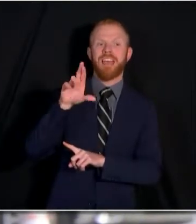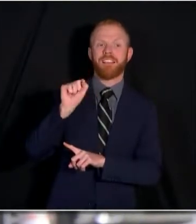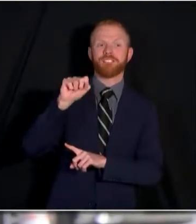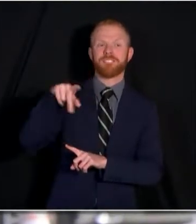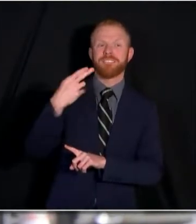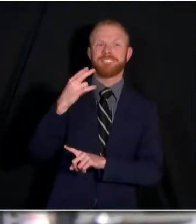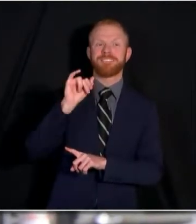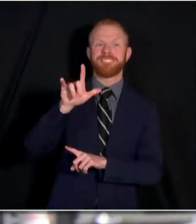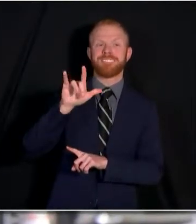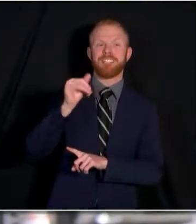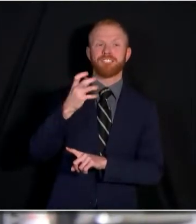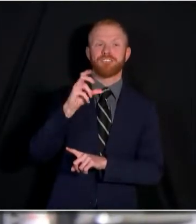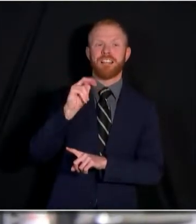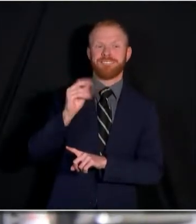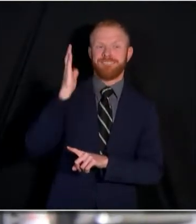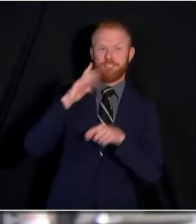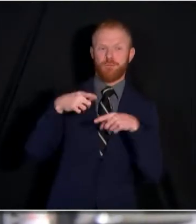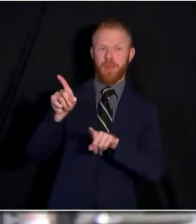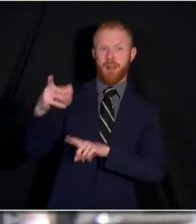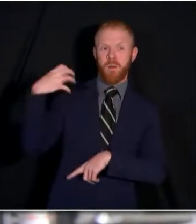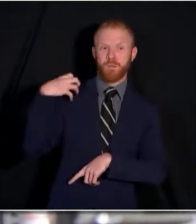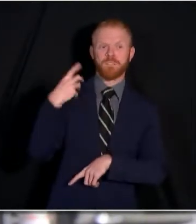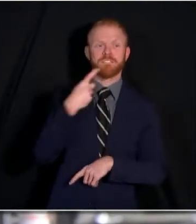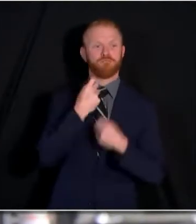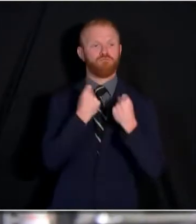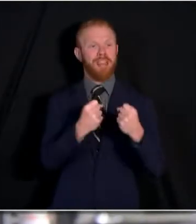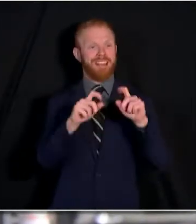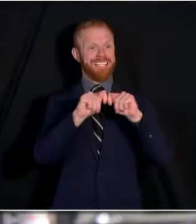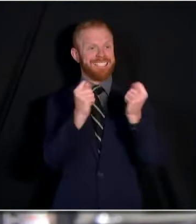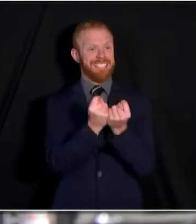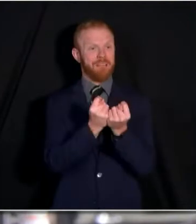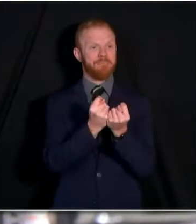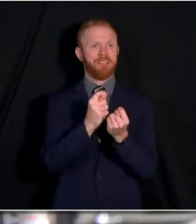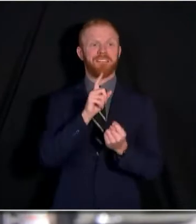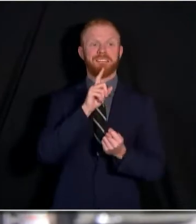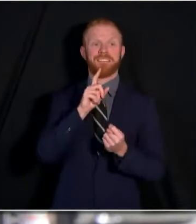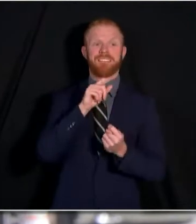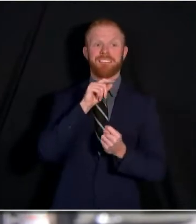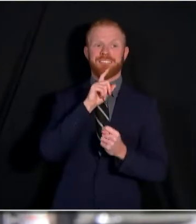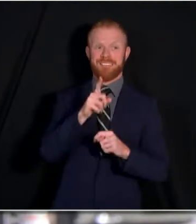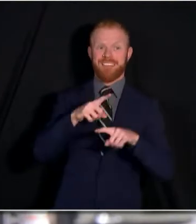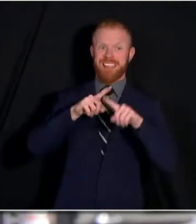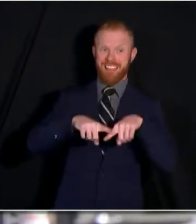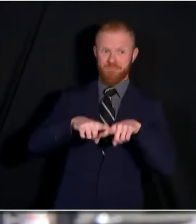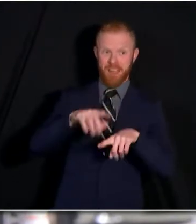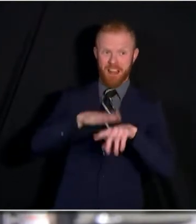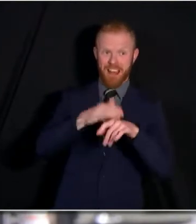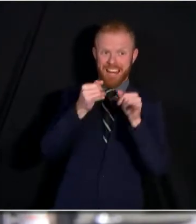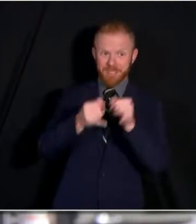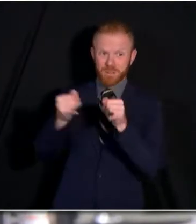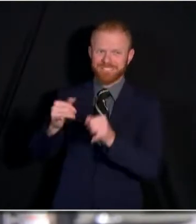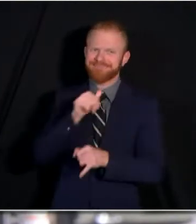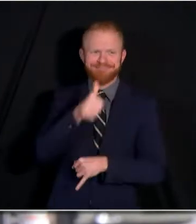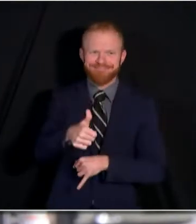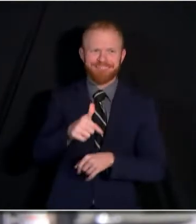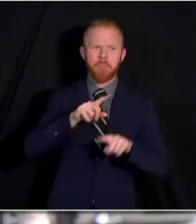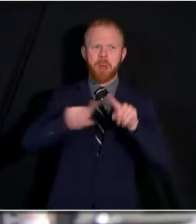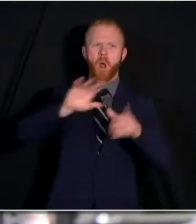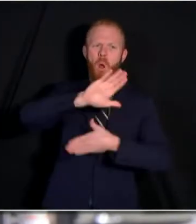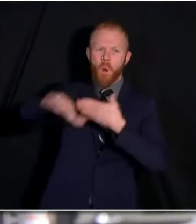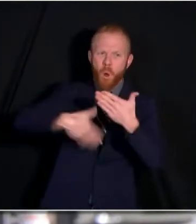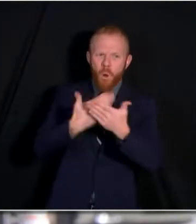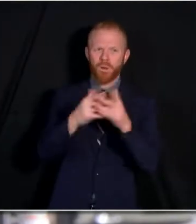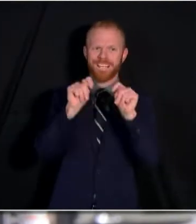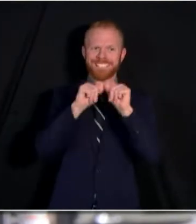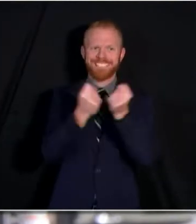its individual members, then the strength of each member is their team." There are over 1.17